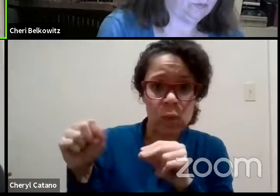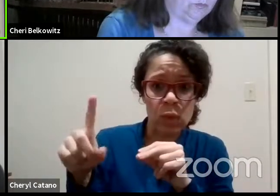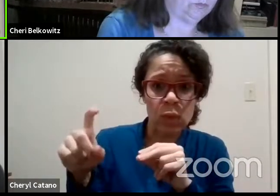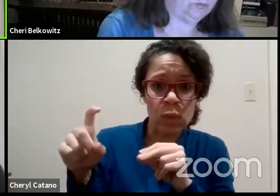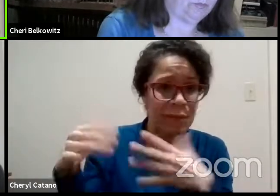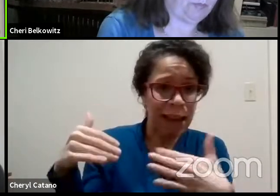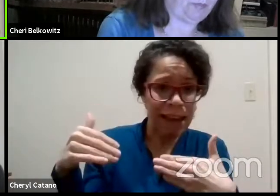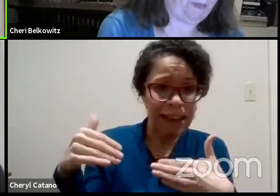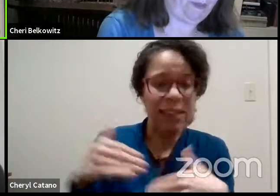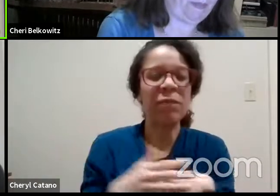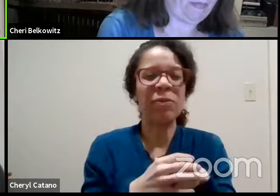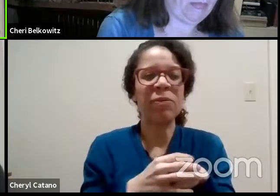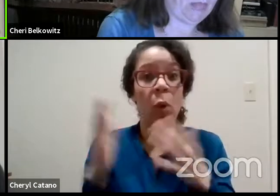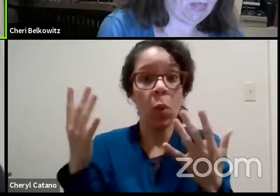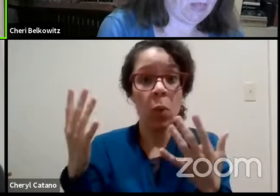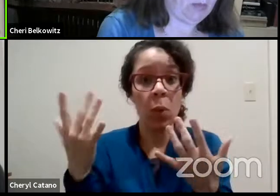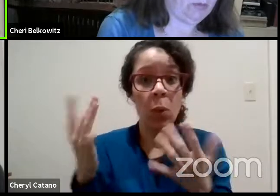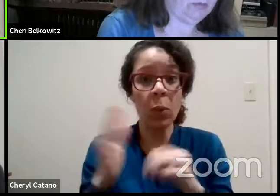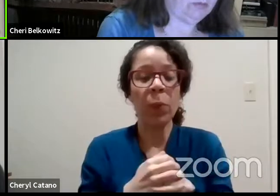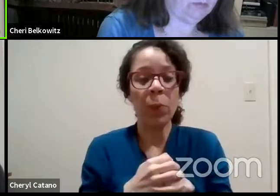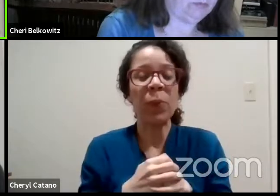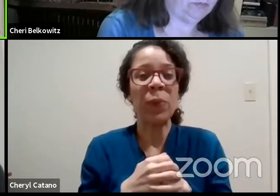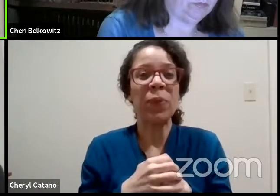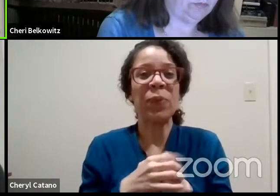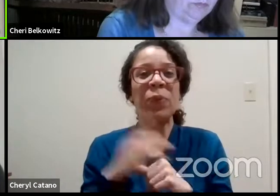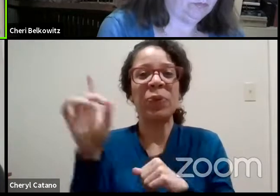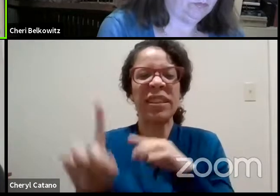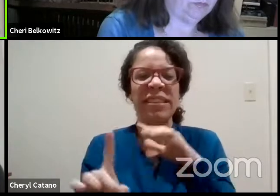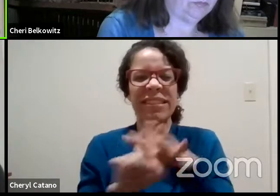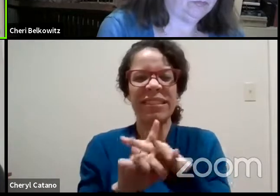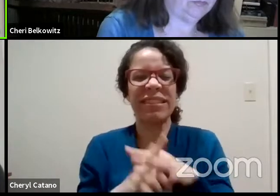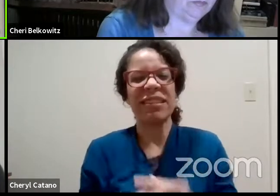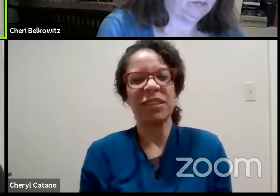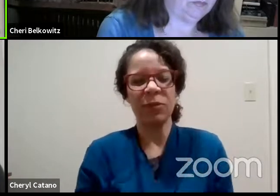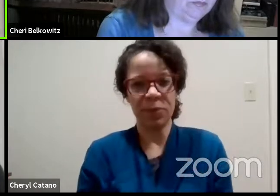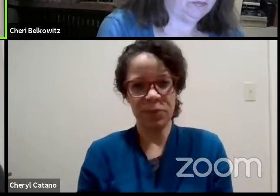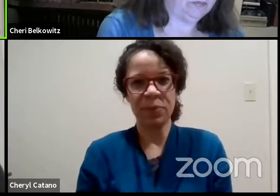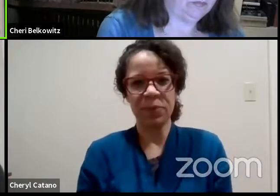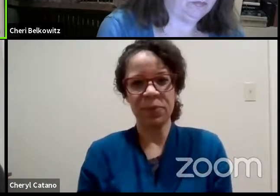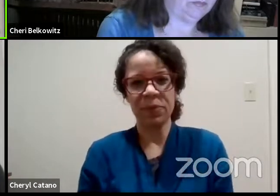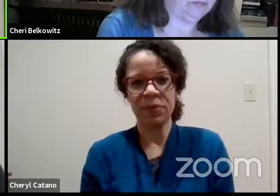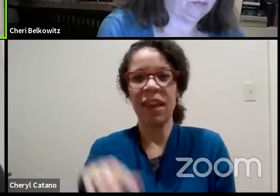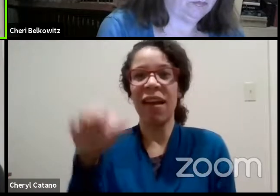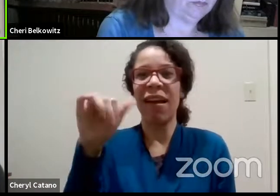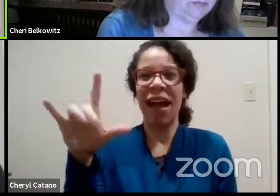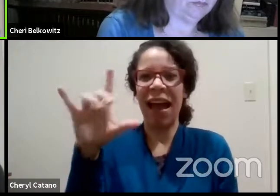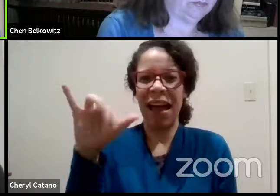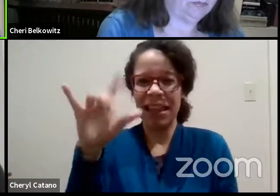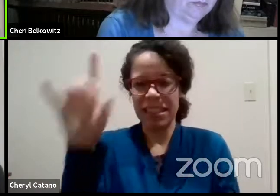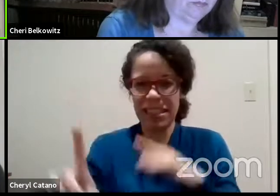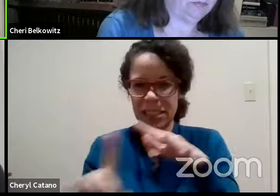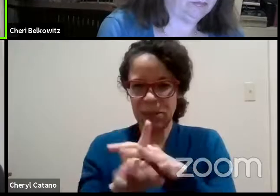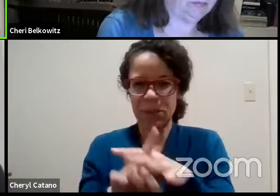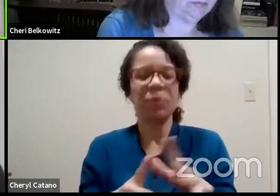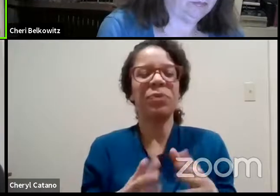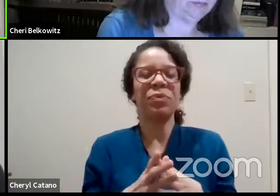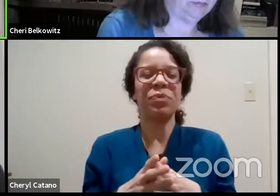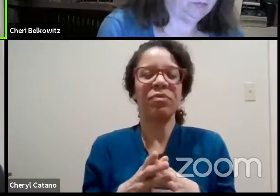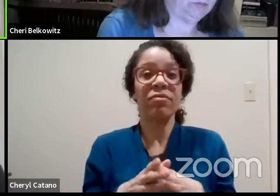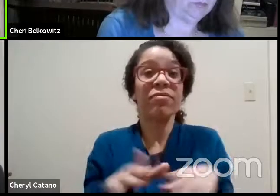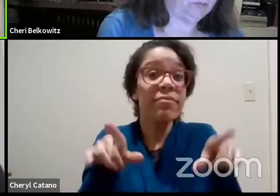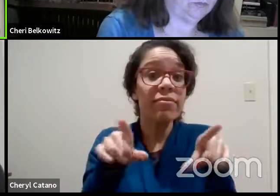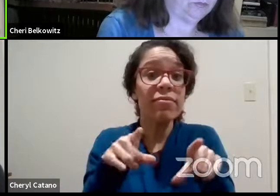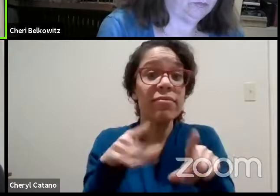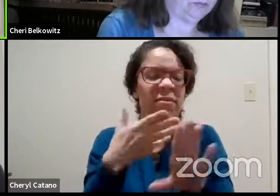Not yet. Oh, wait. Hold on. Here we go. Okay. Ali's coming in. While she's coming in, I wanted to also